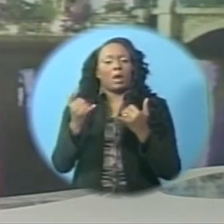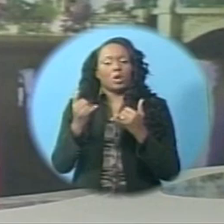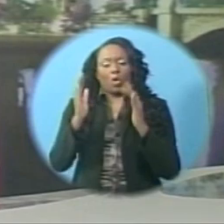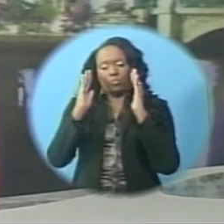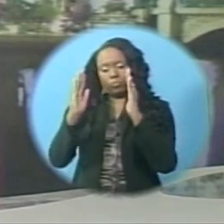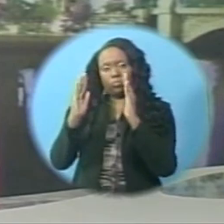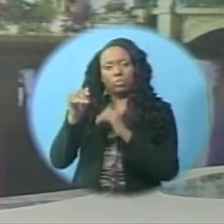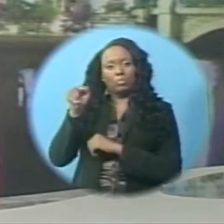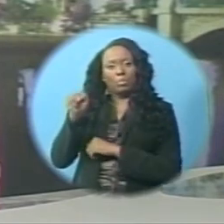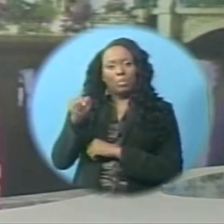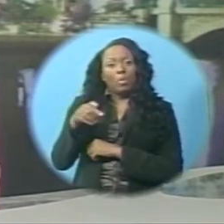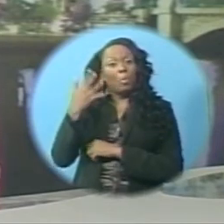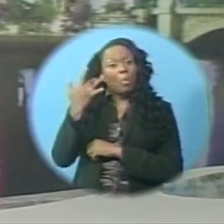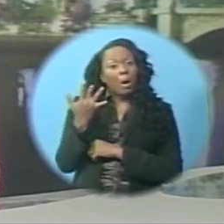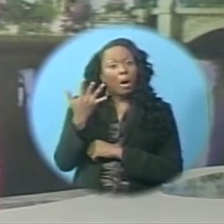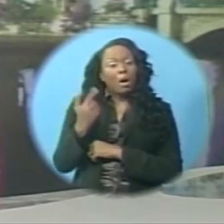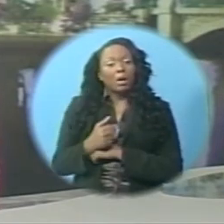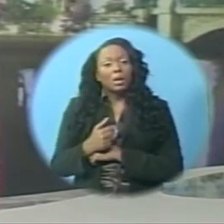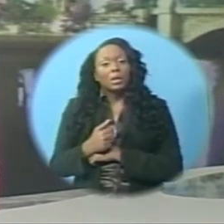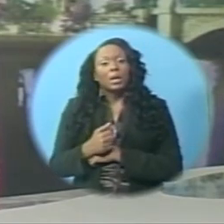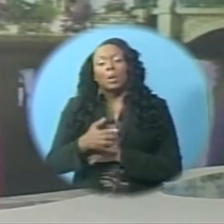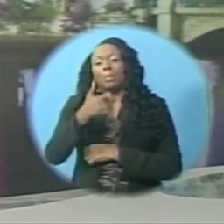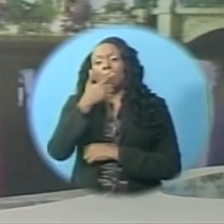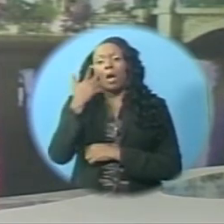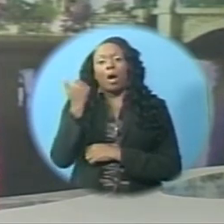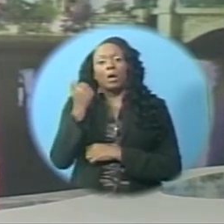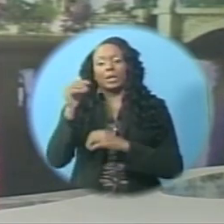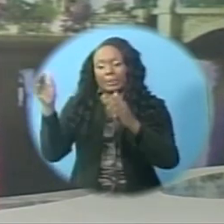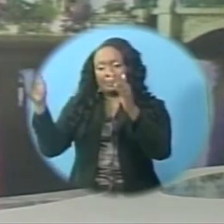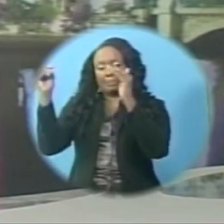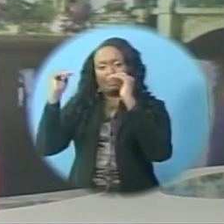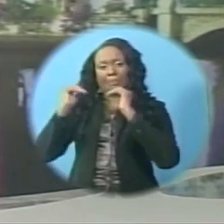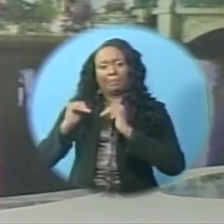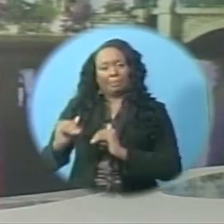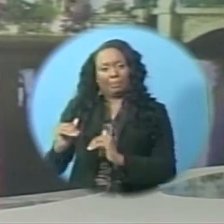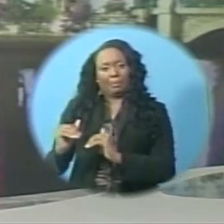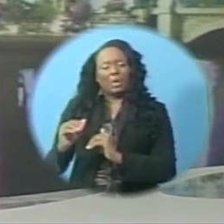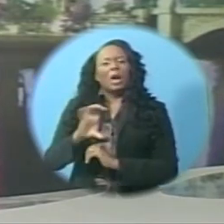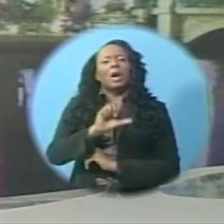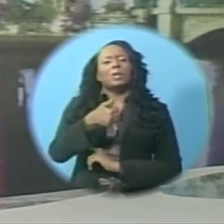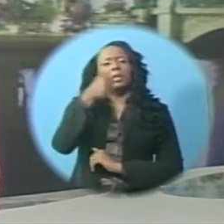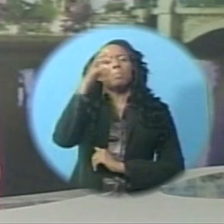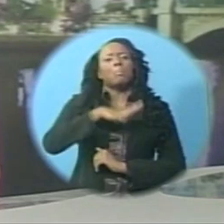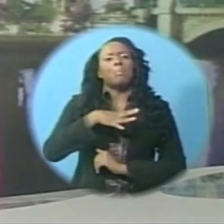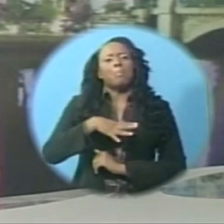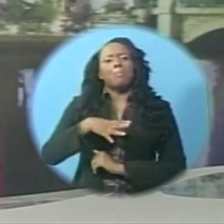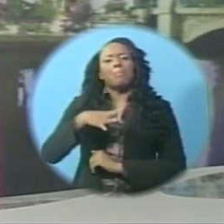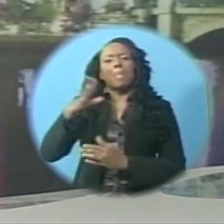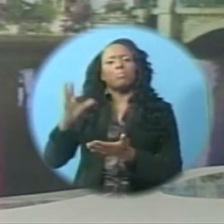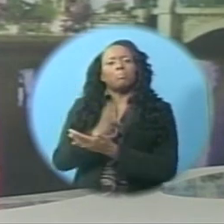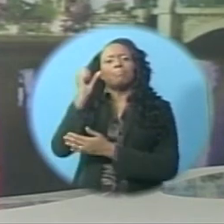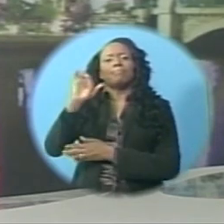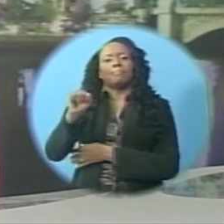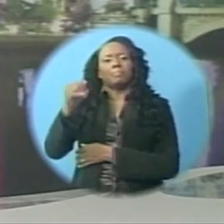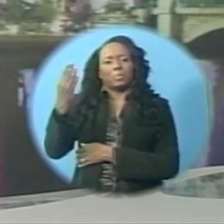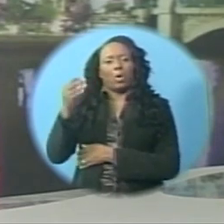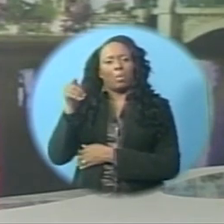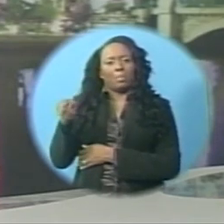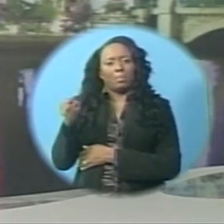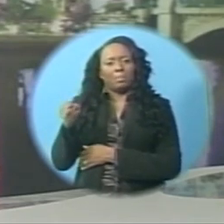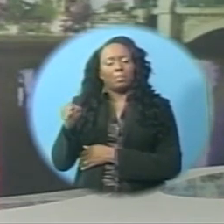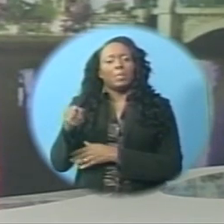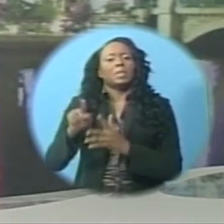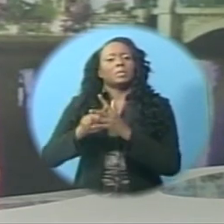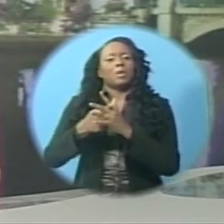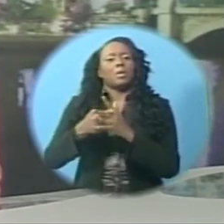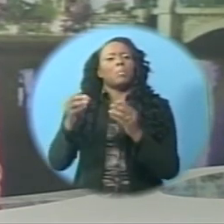of Health Planner 1 and revert to his substantive post of Environmental Health Assistant, where he started in the public service more than a